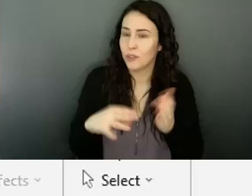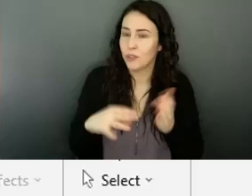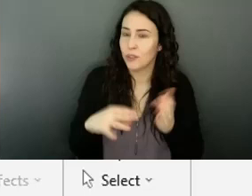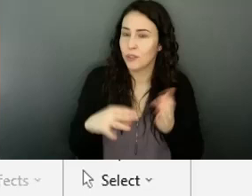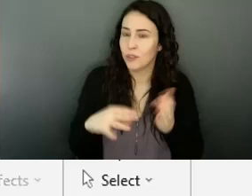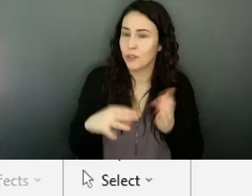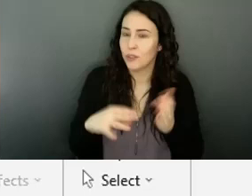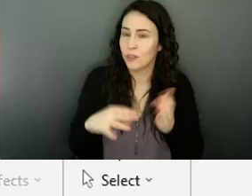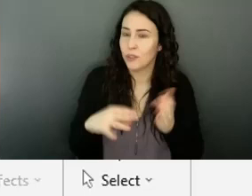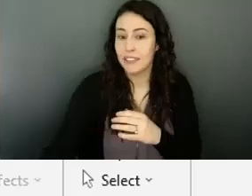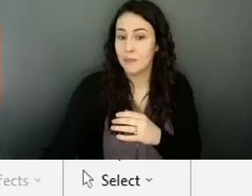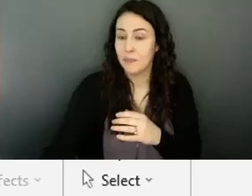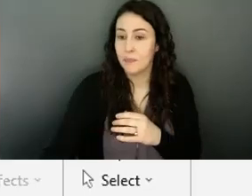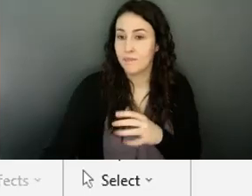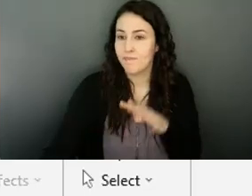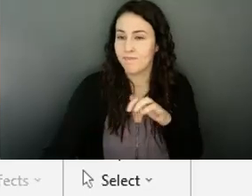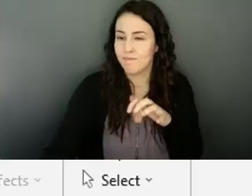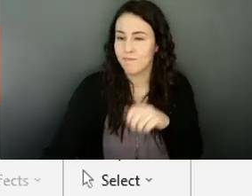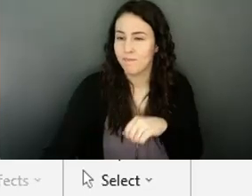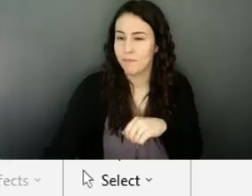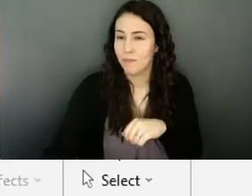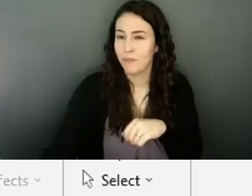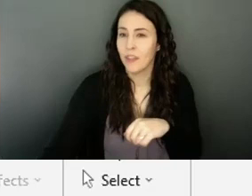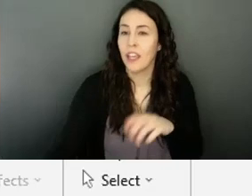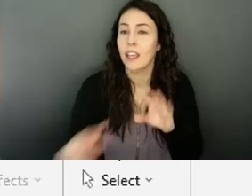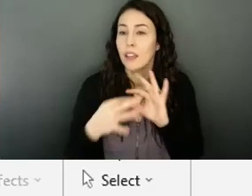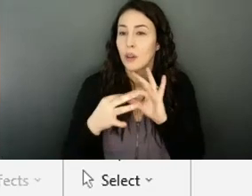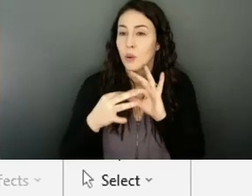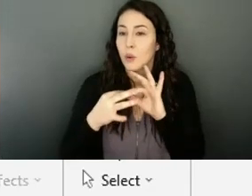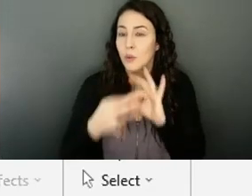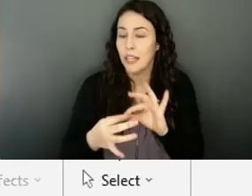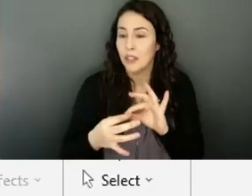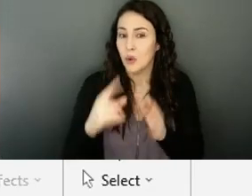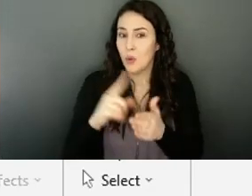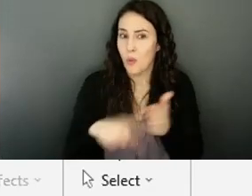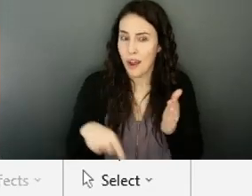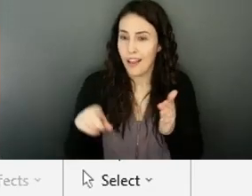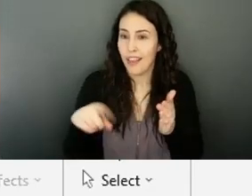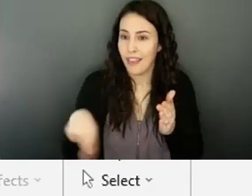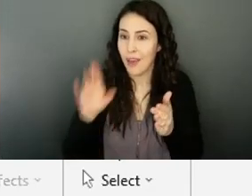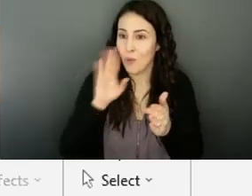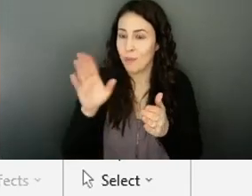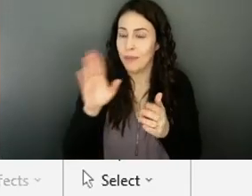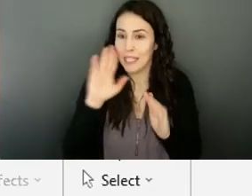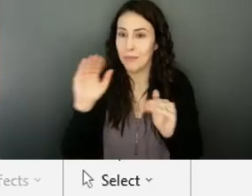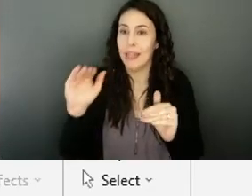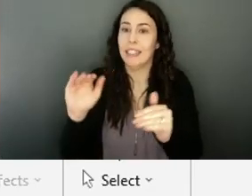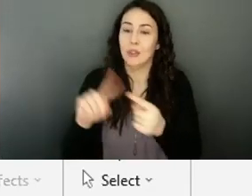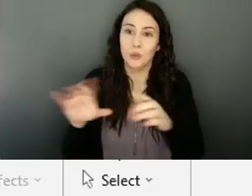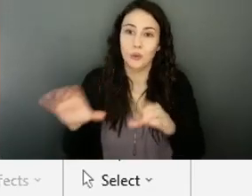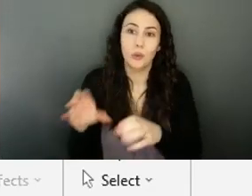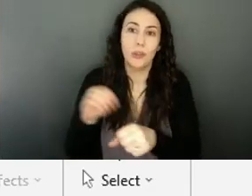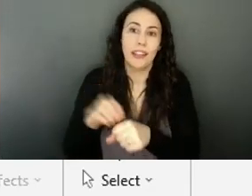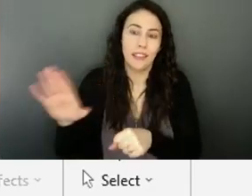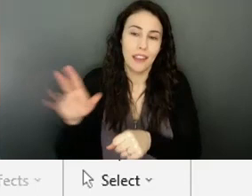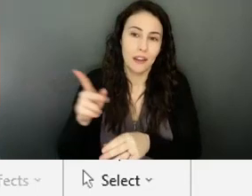assignments, assessments, related to what they're going to be expected to do in their professions and their lives. So when we